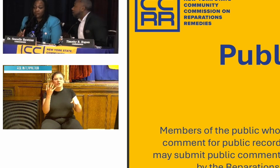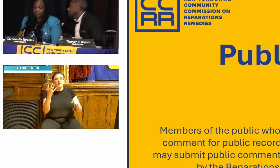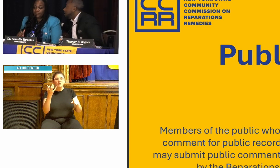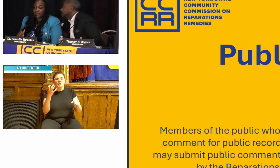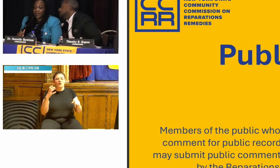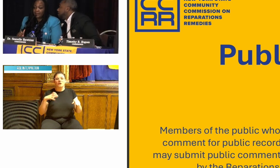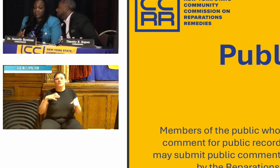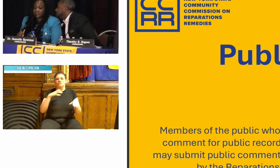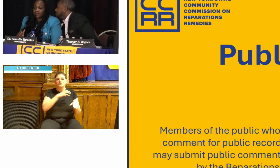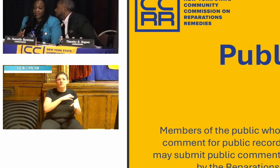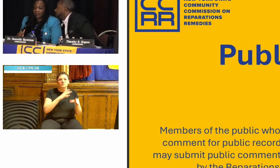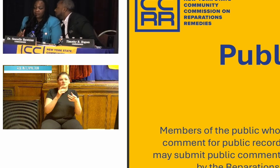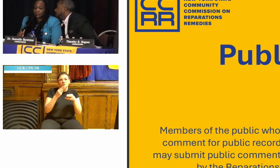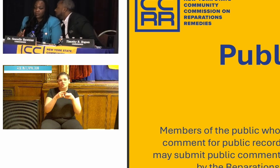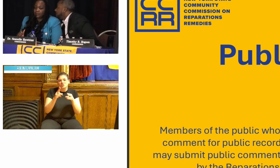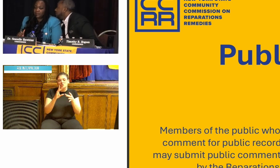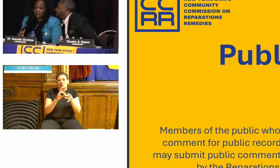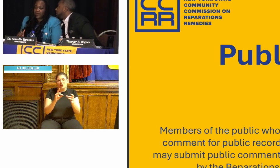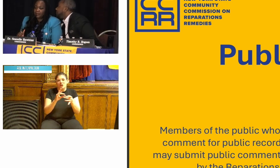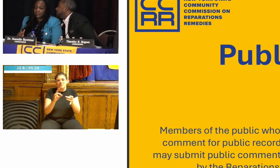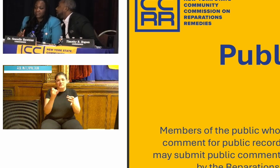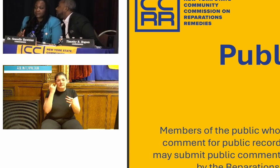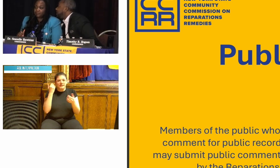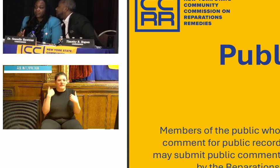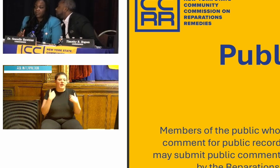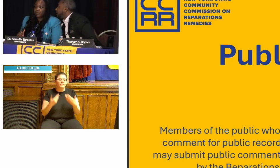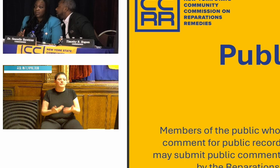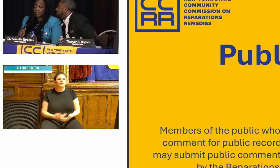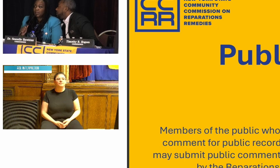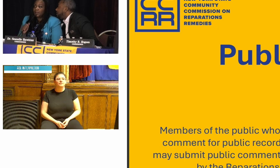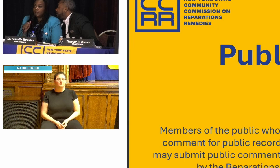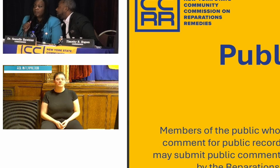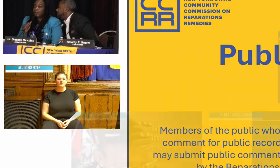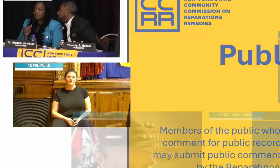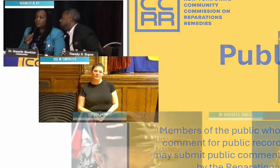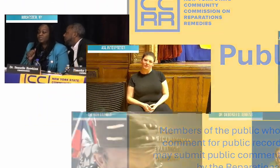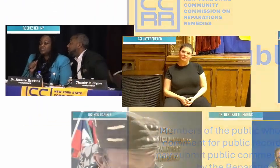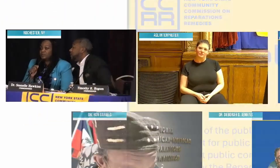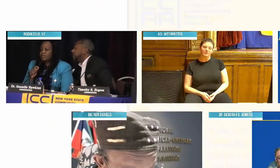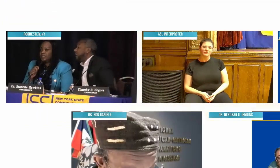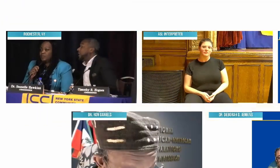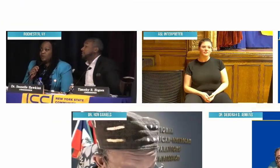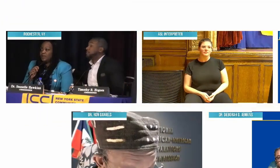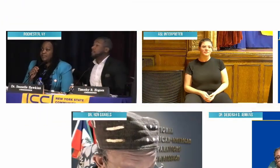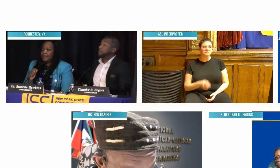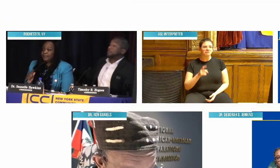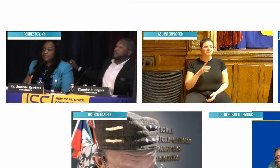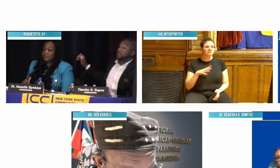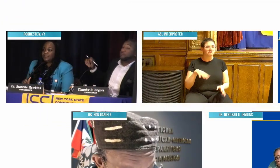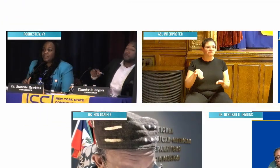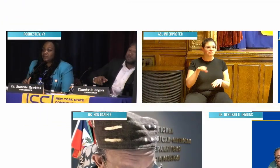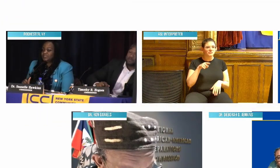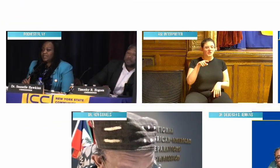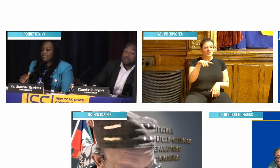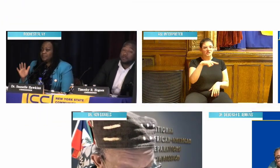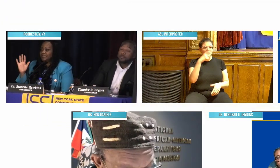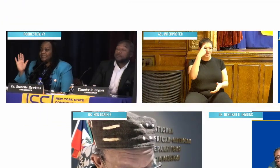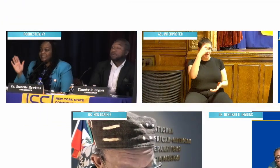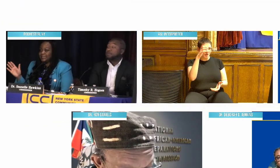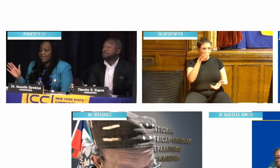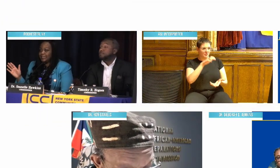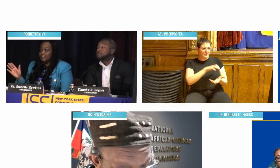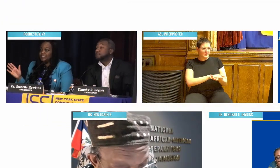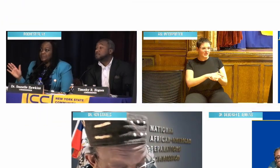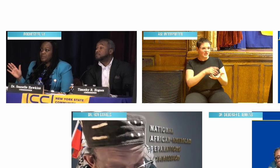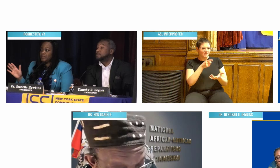commission for brief comments, if they have brief comments. Is there anyone that believed that they were signed up that